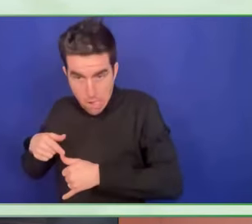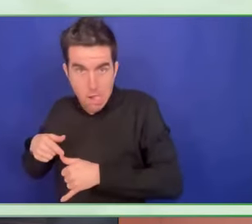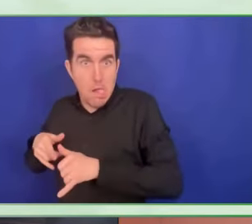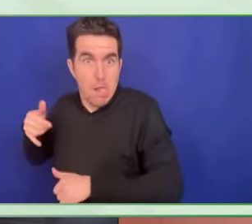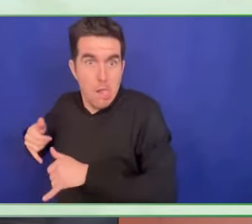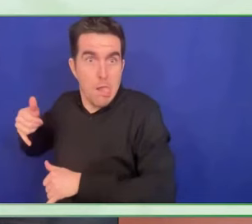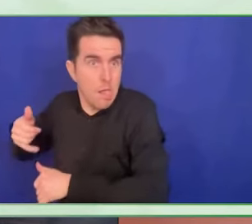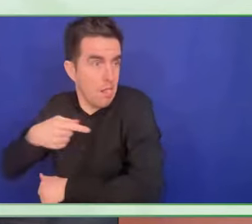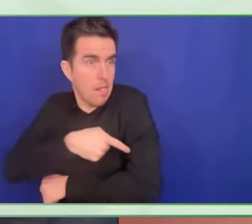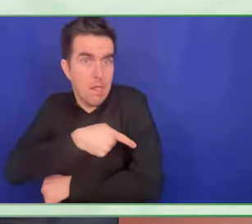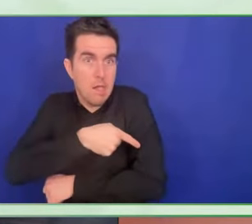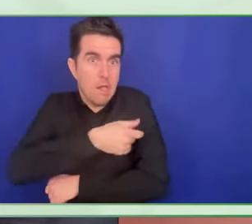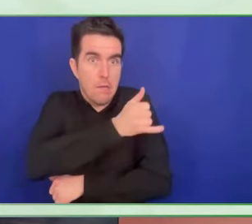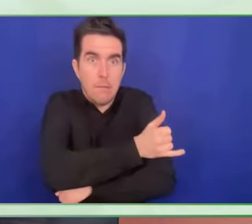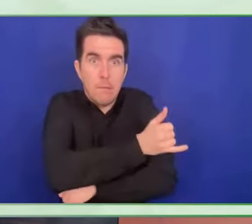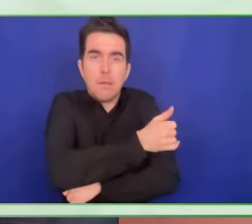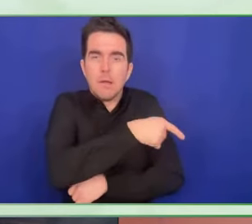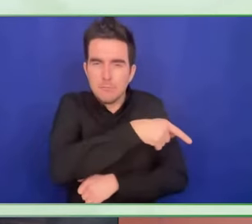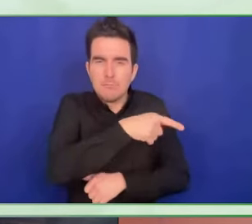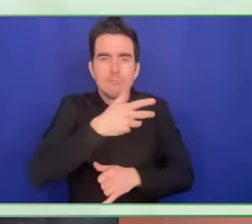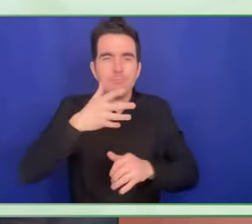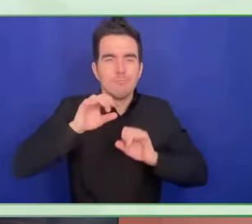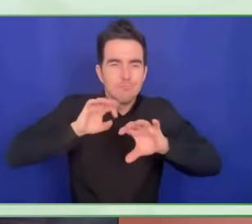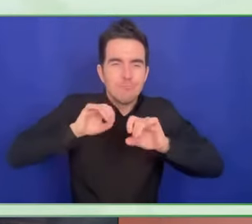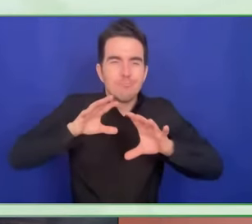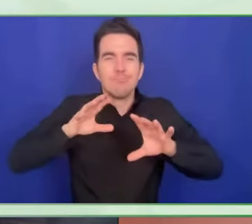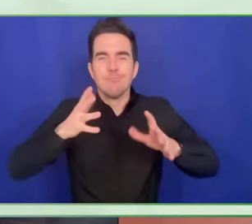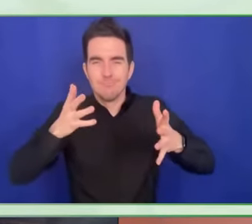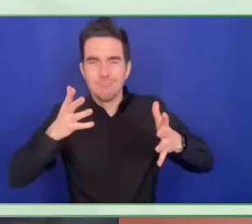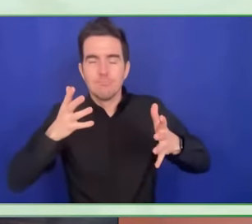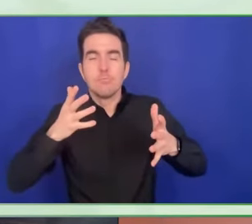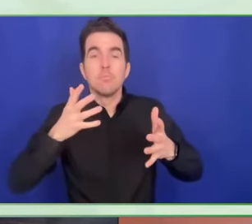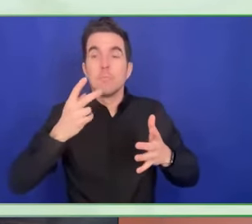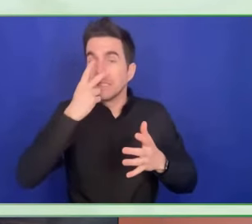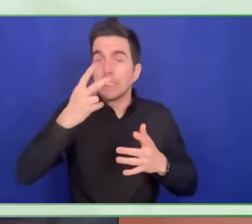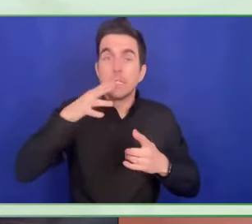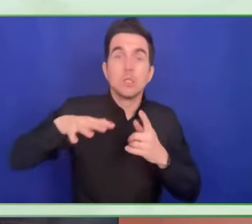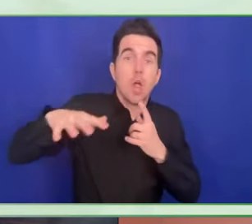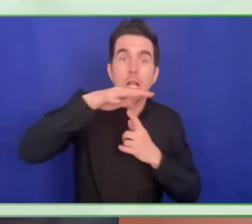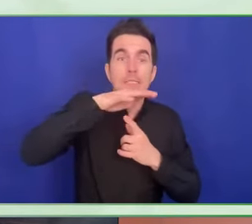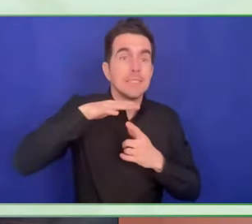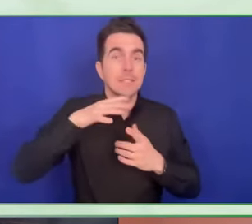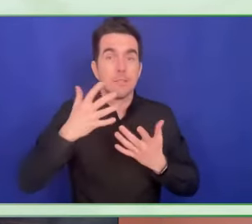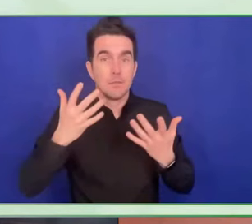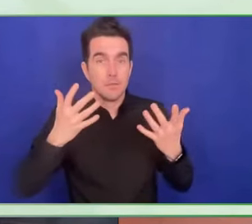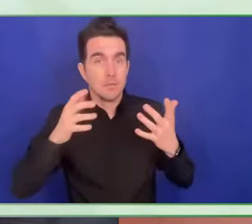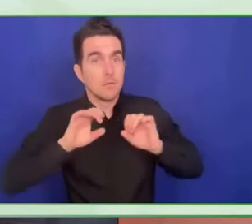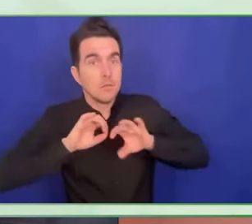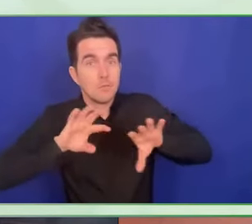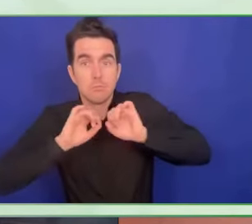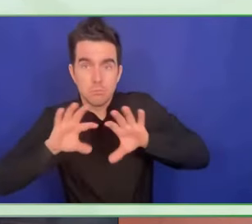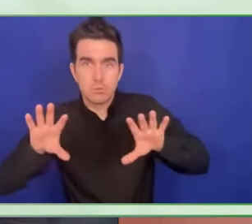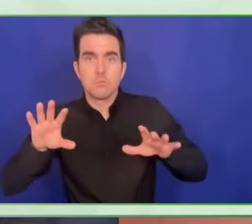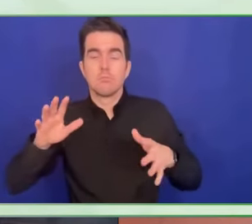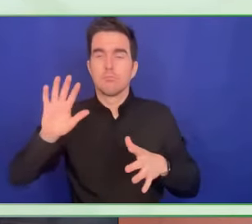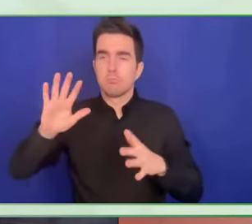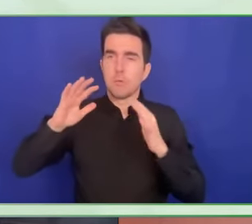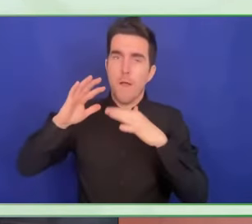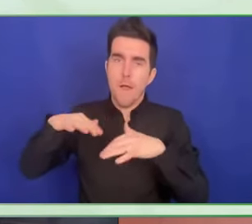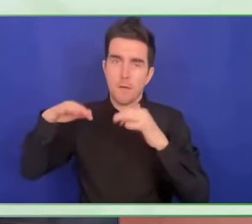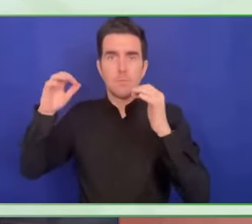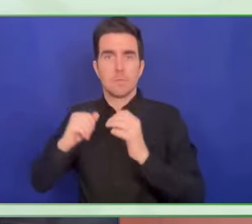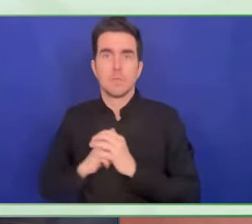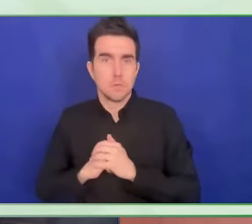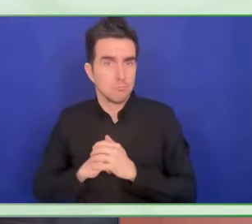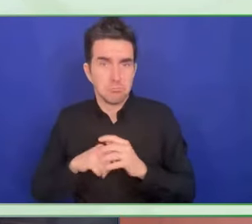with what people are consuming every day? And so at least within Sea Talent, we represent over 100 deaf and disabled talent. They're